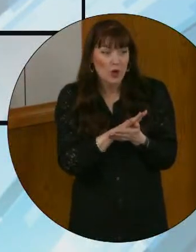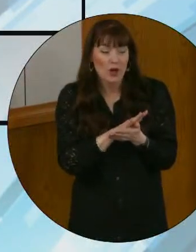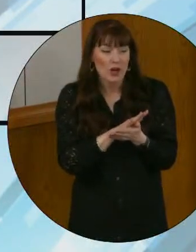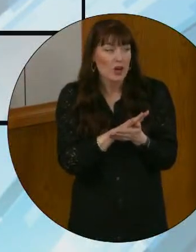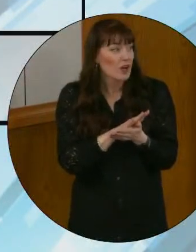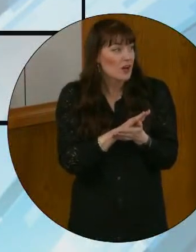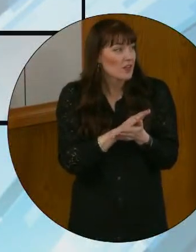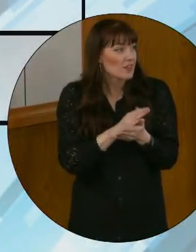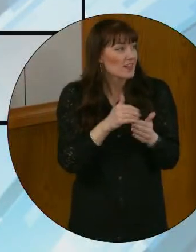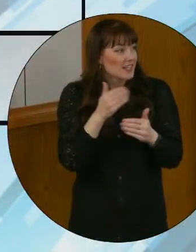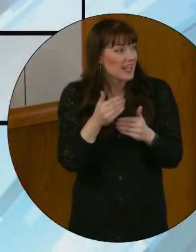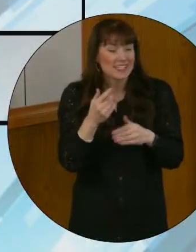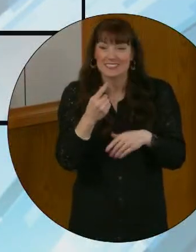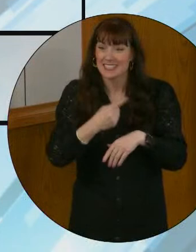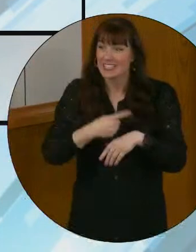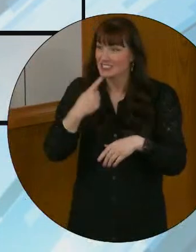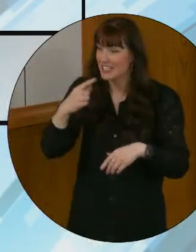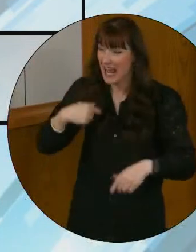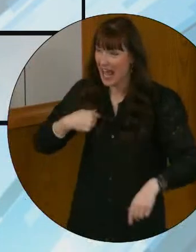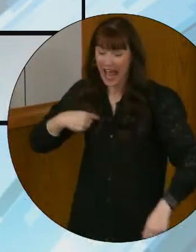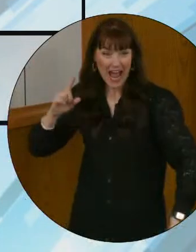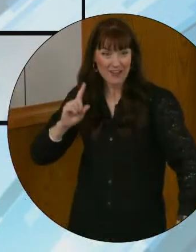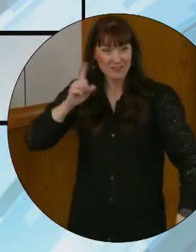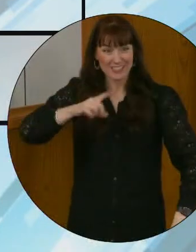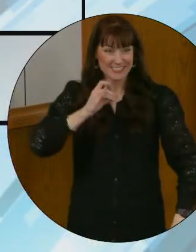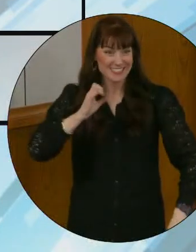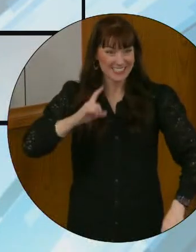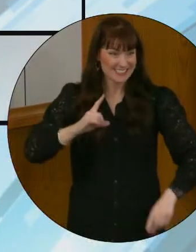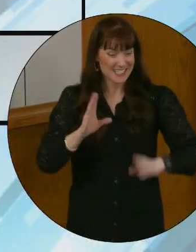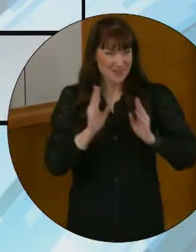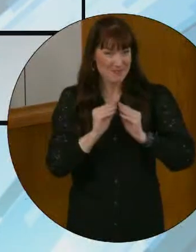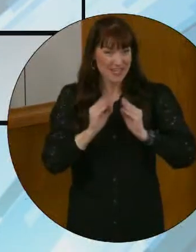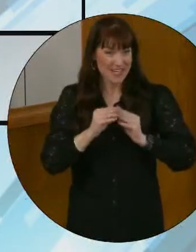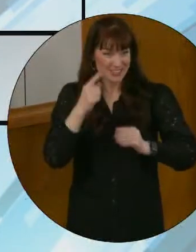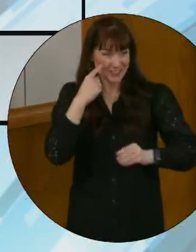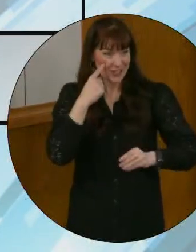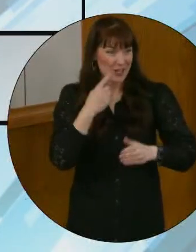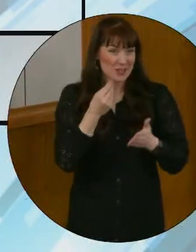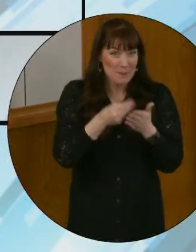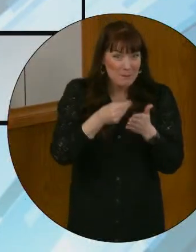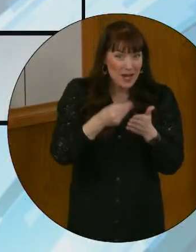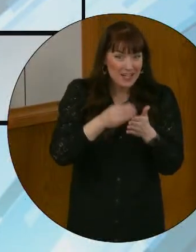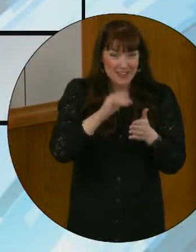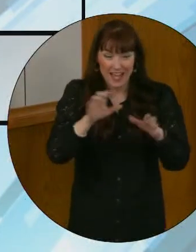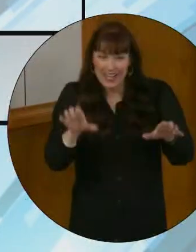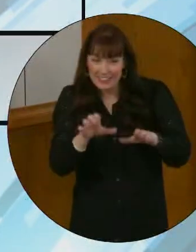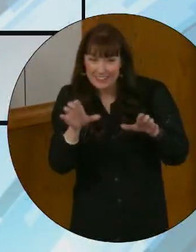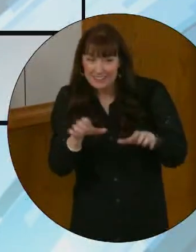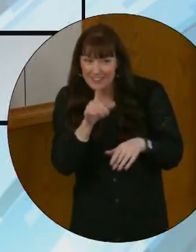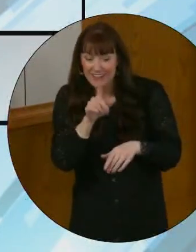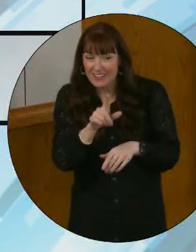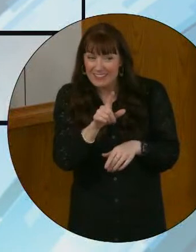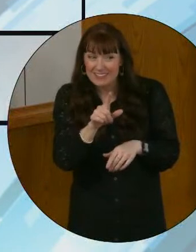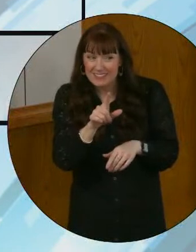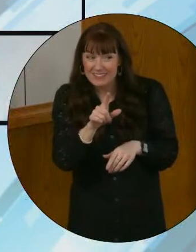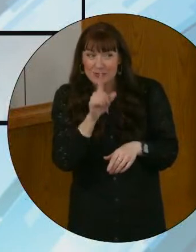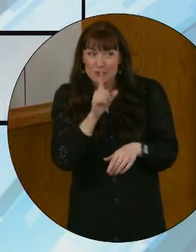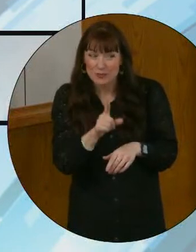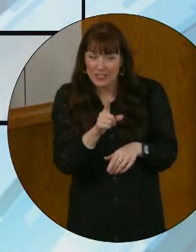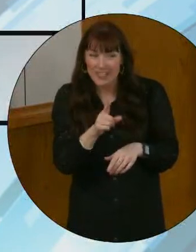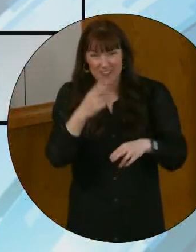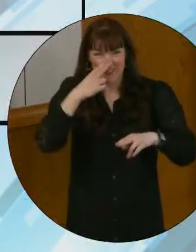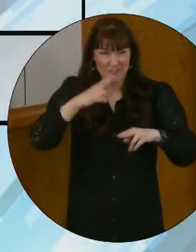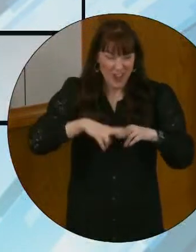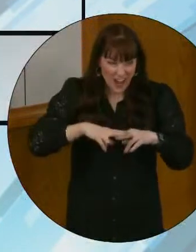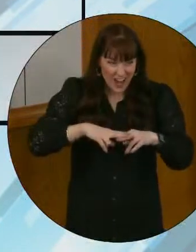that she attended the CCSD, and she thought the money portion of it, the activity we did, was a lot of